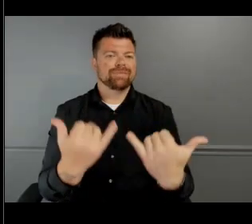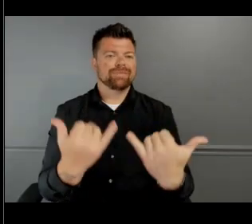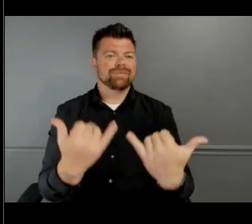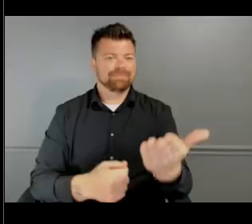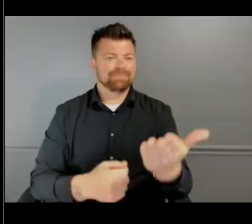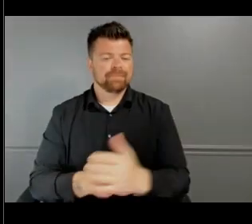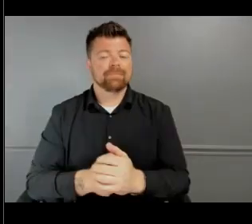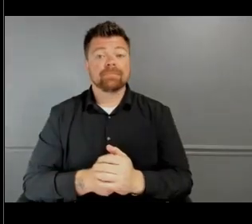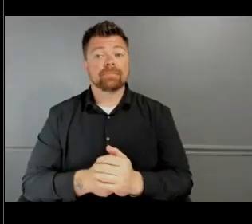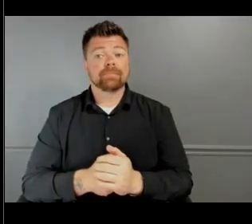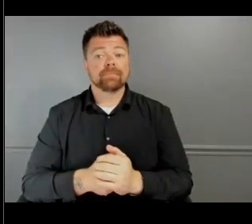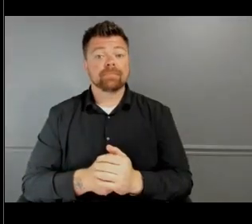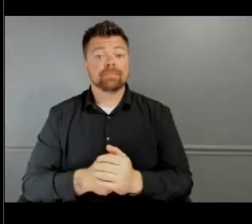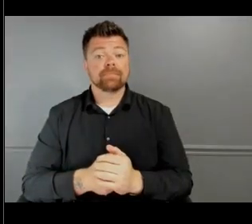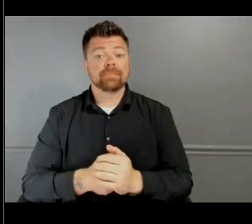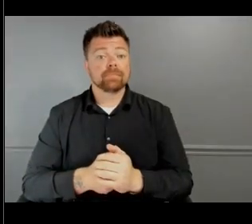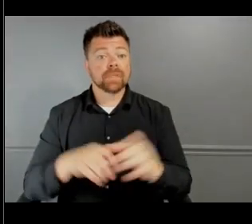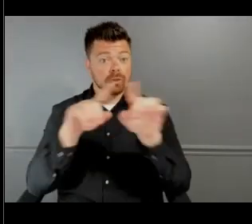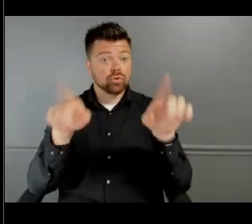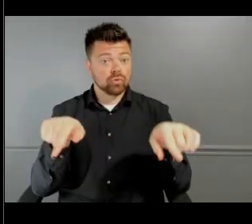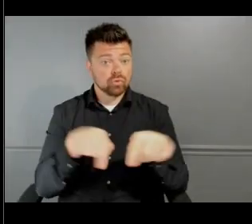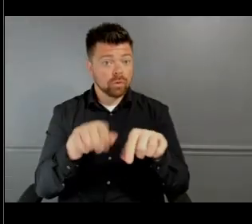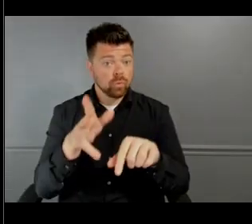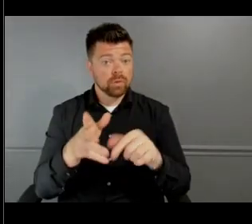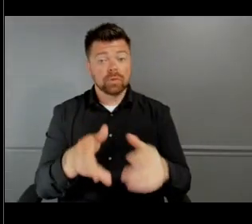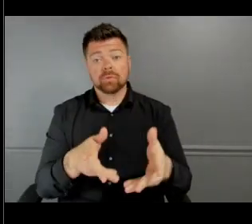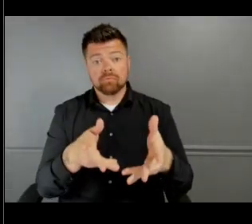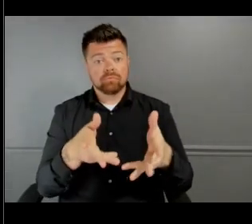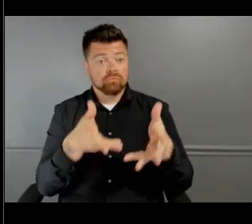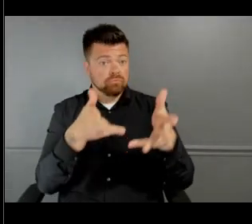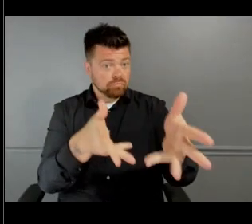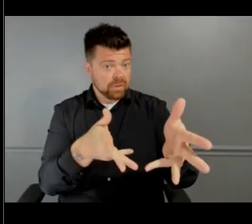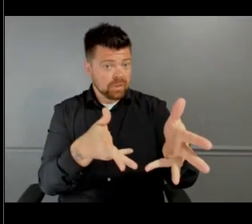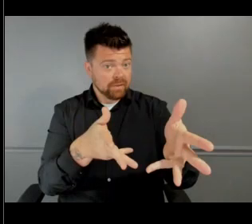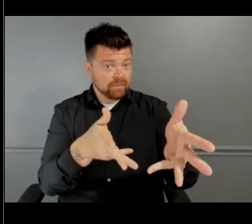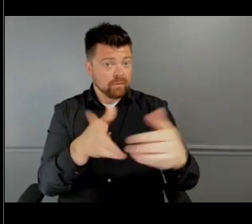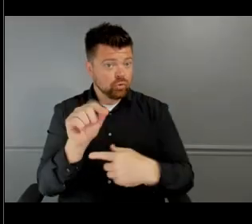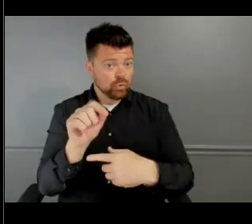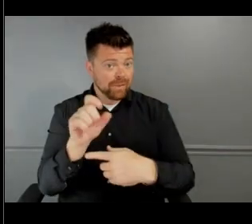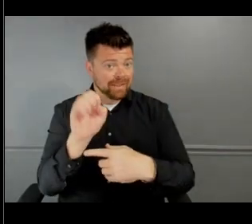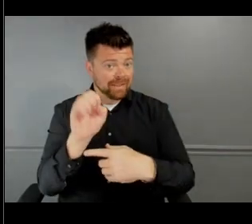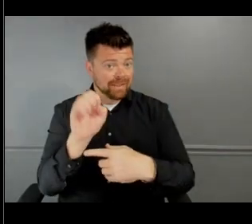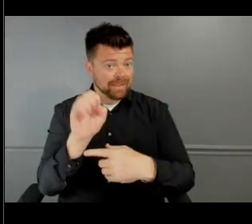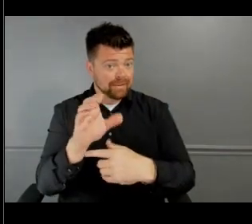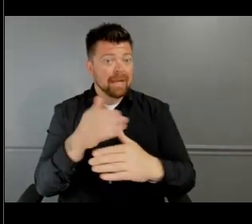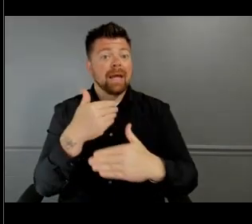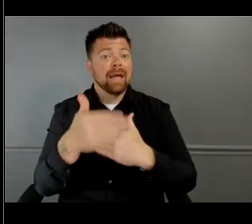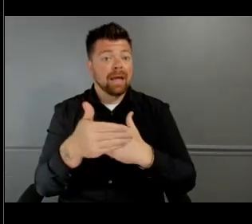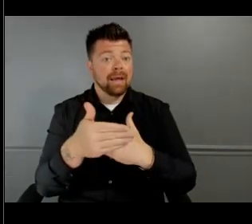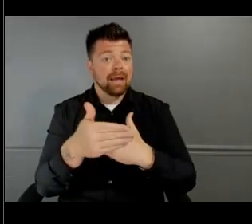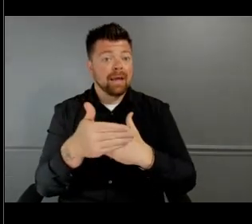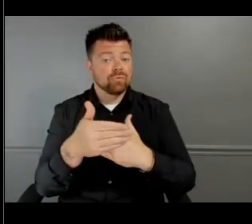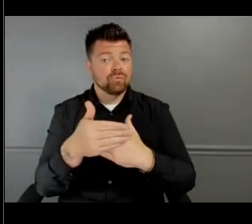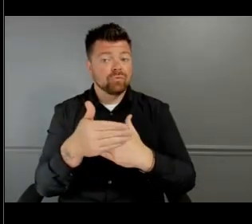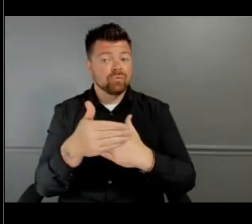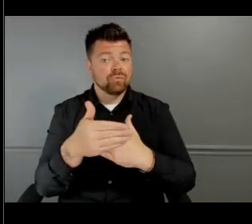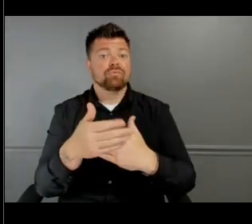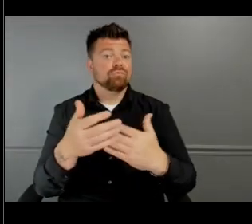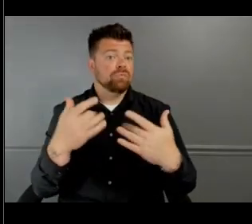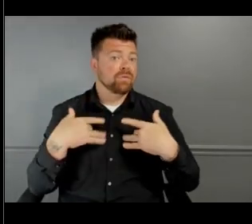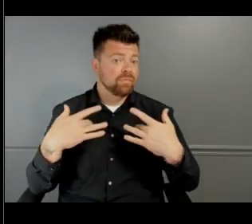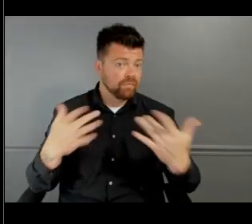This screen will remain up for 20 seconds after the broadcast